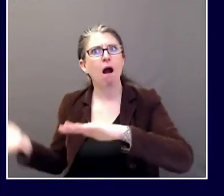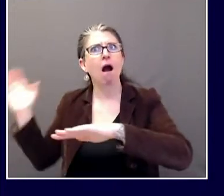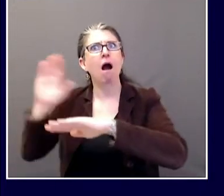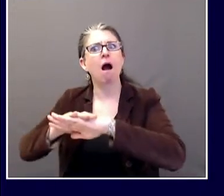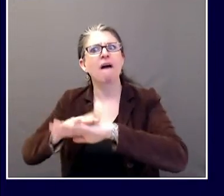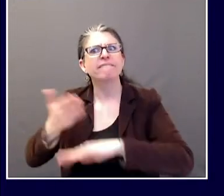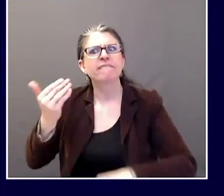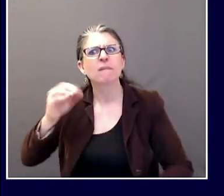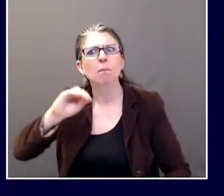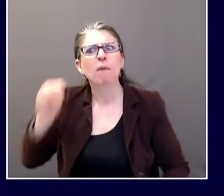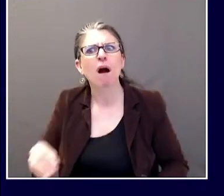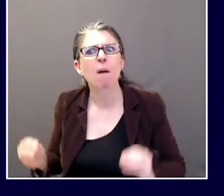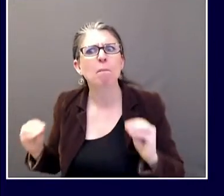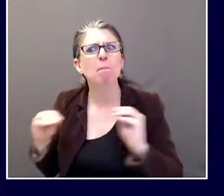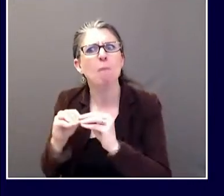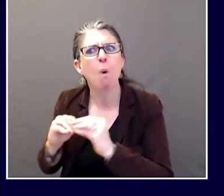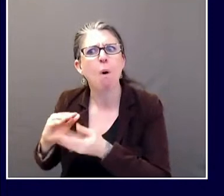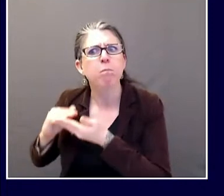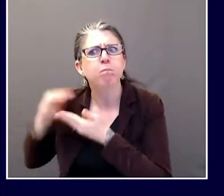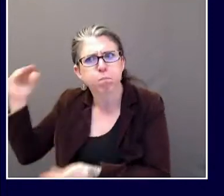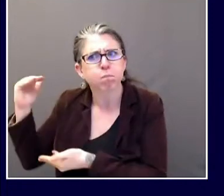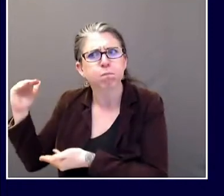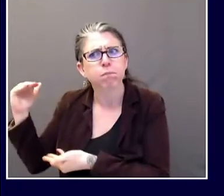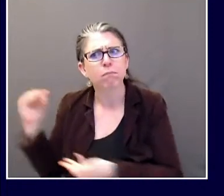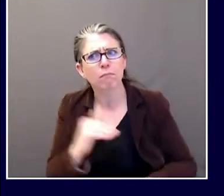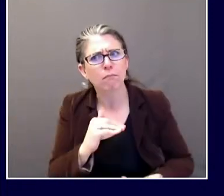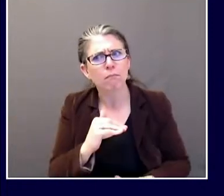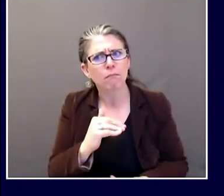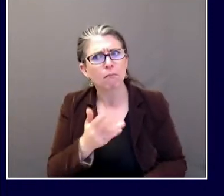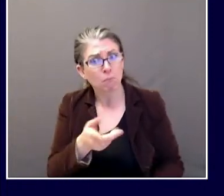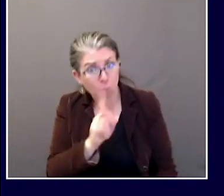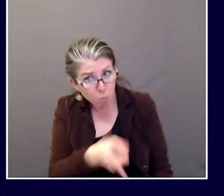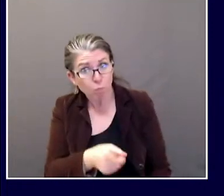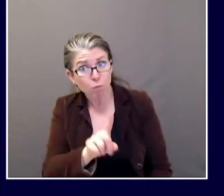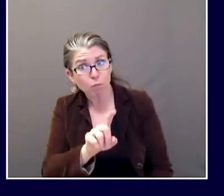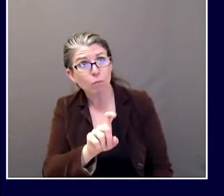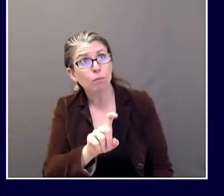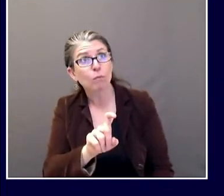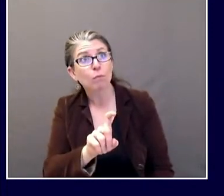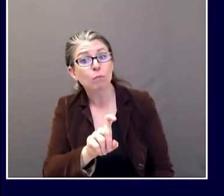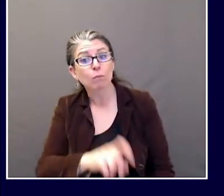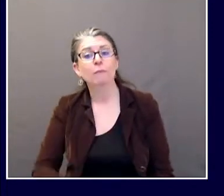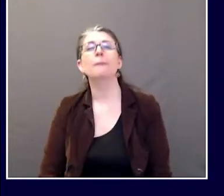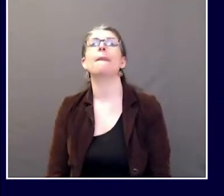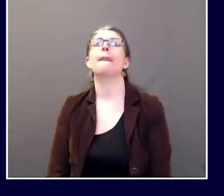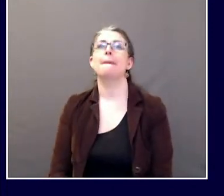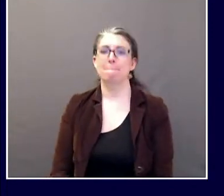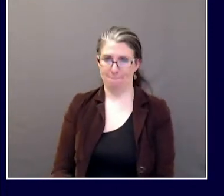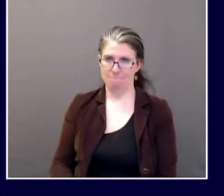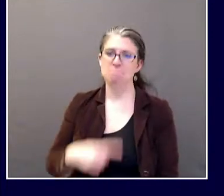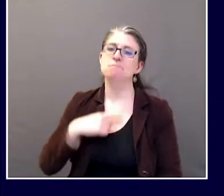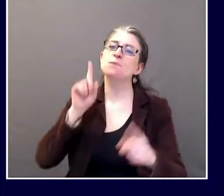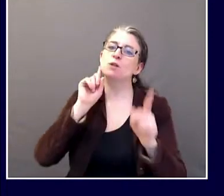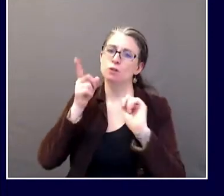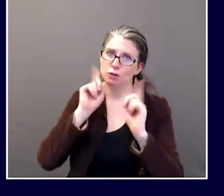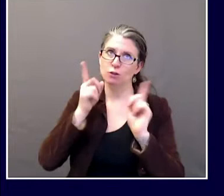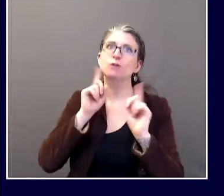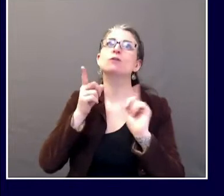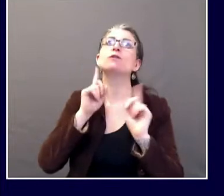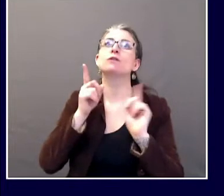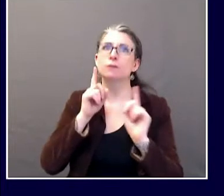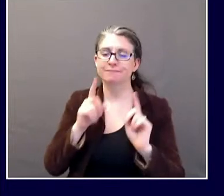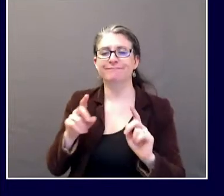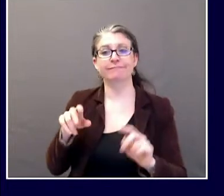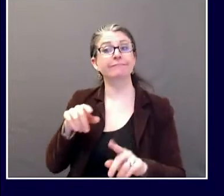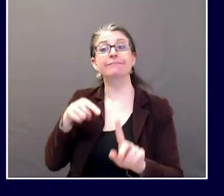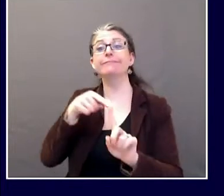with so many things COVID related, especially vaccine related, until those numbers are locked into the system that we share